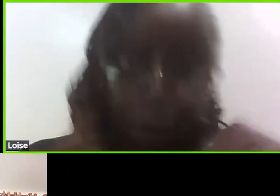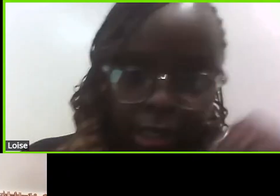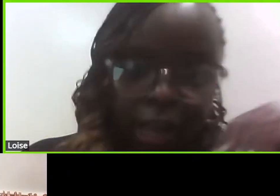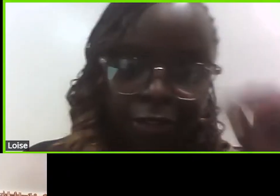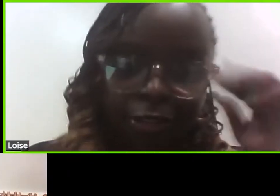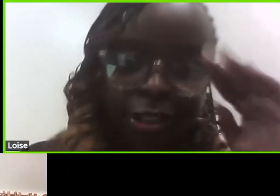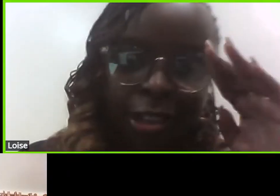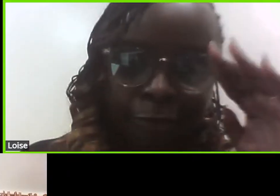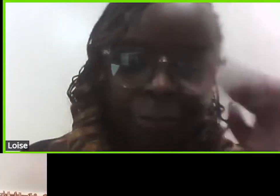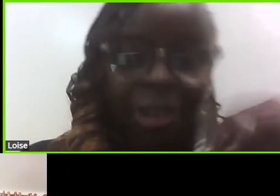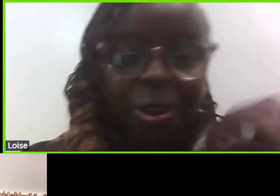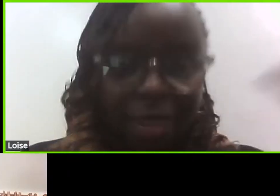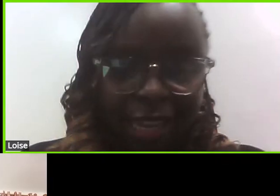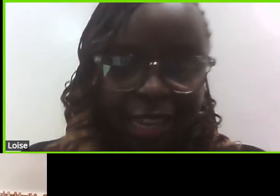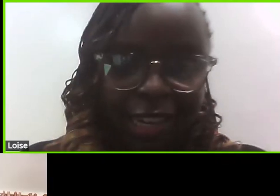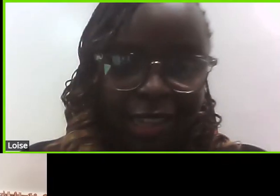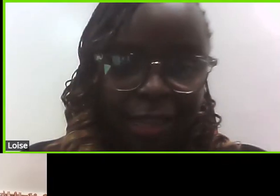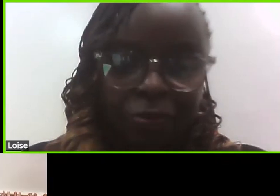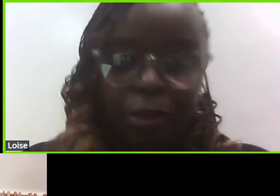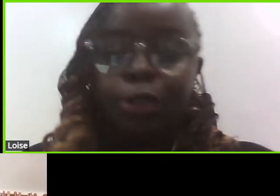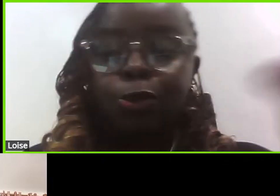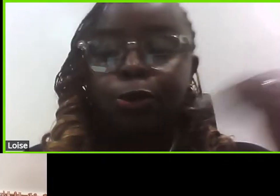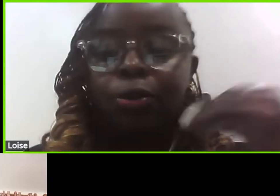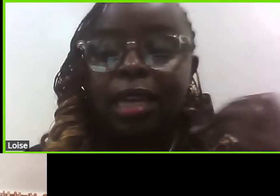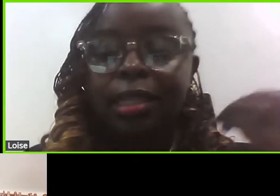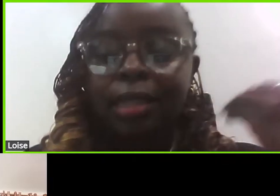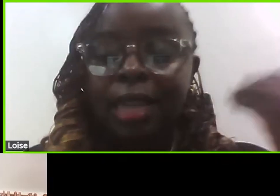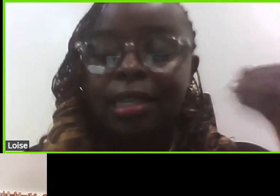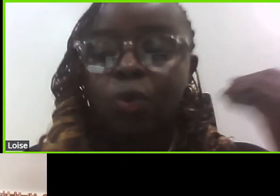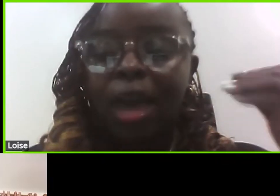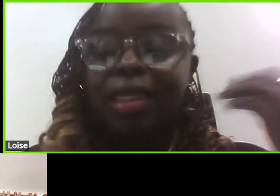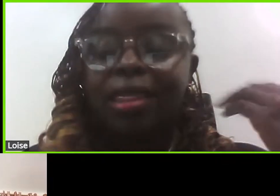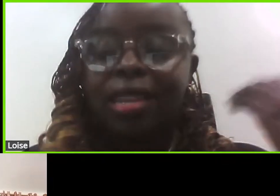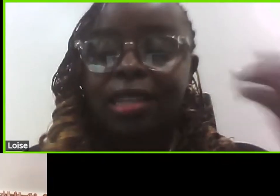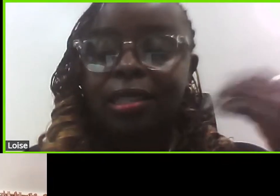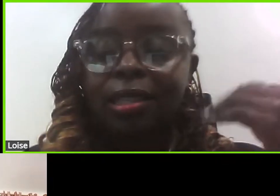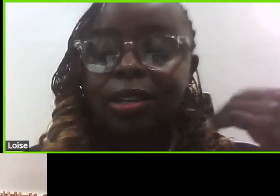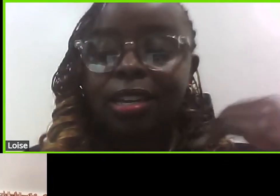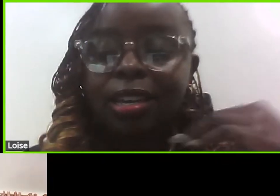you yourself you're breaking them. So the instances where